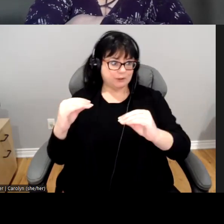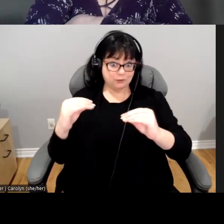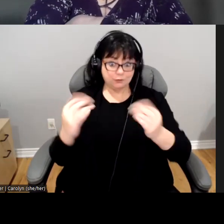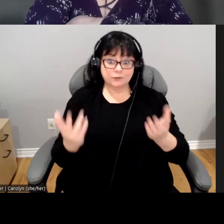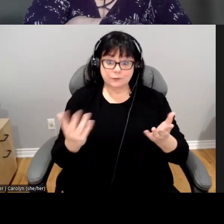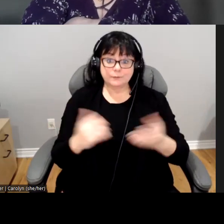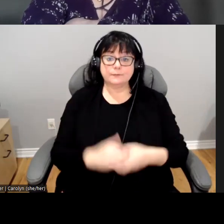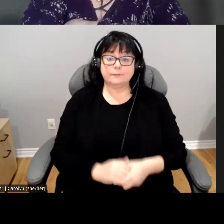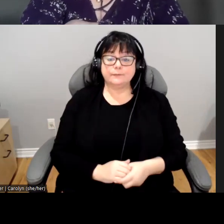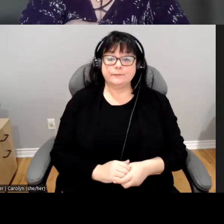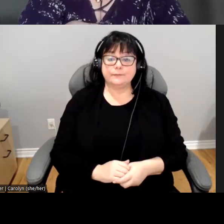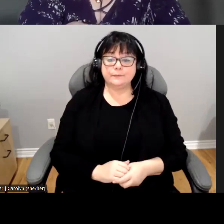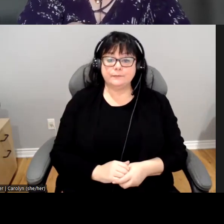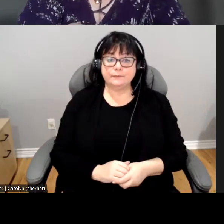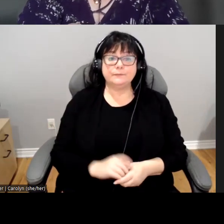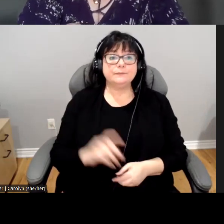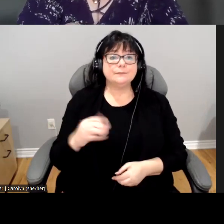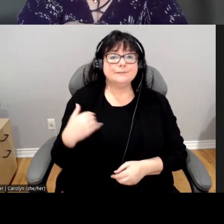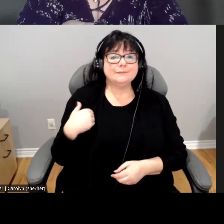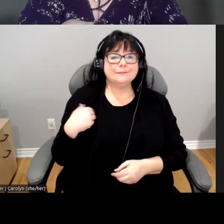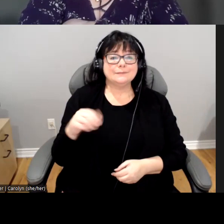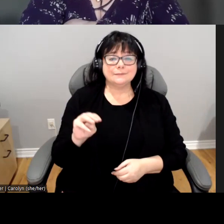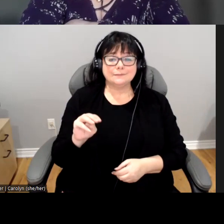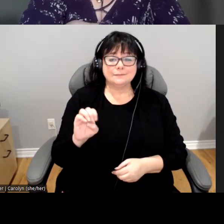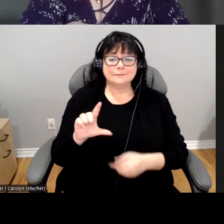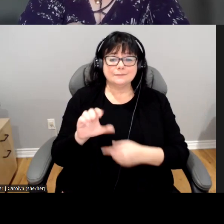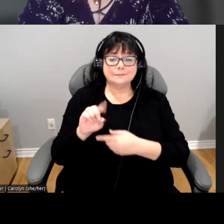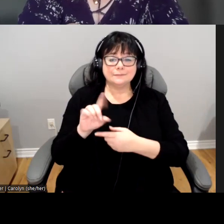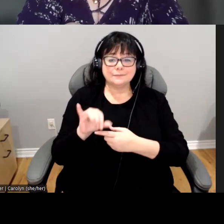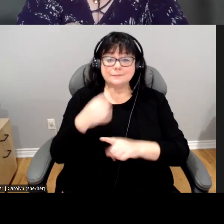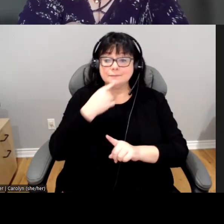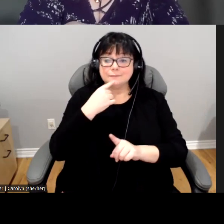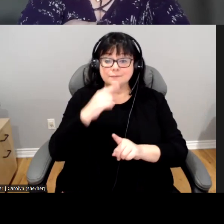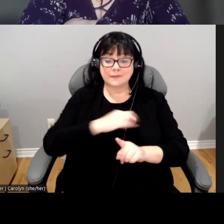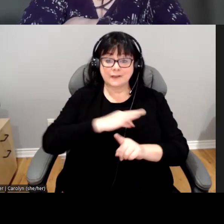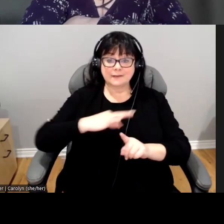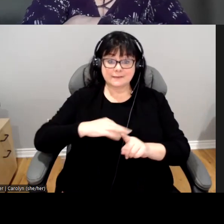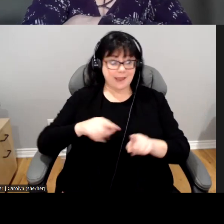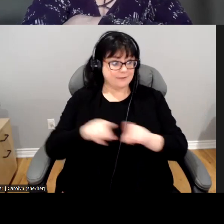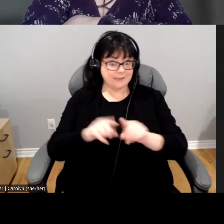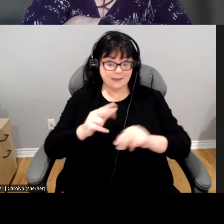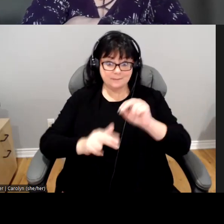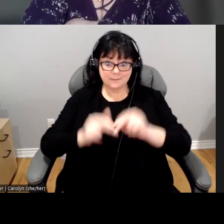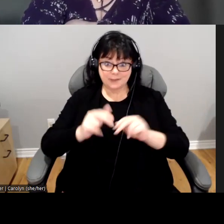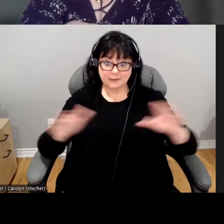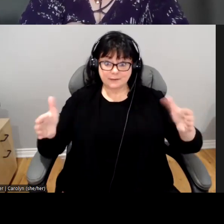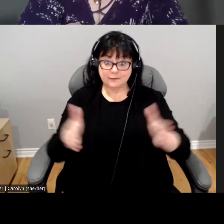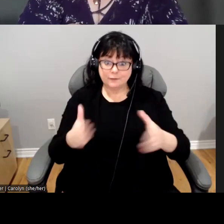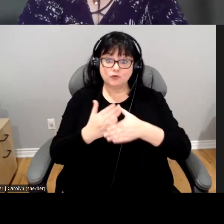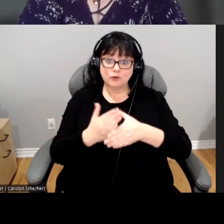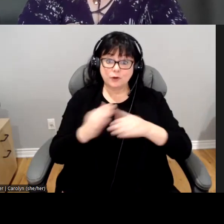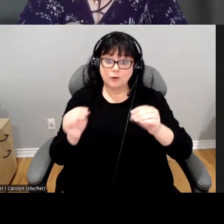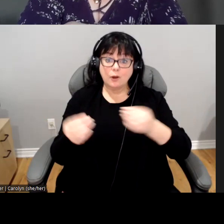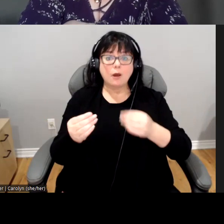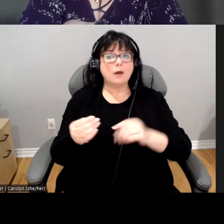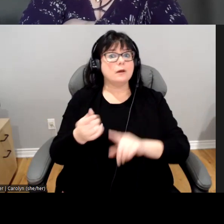said, with her staff being co-located, that's definitely a benefit. However, that's not always possible for some of